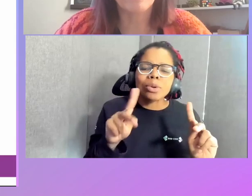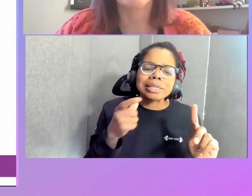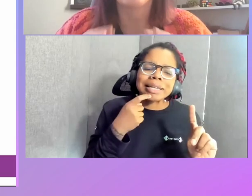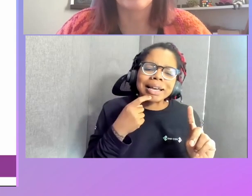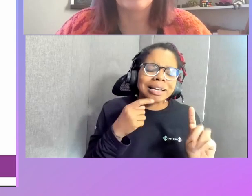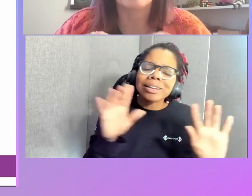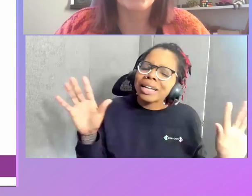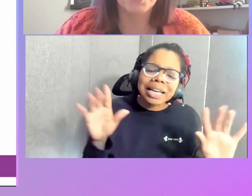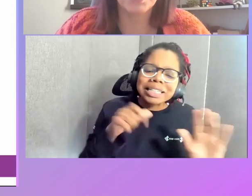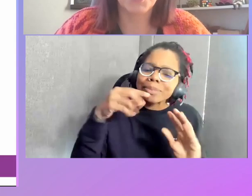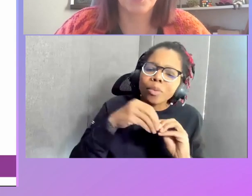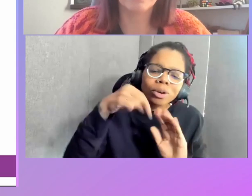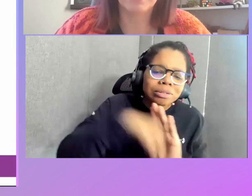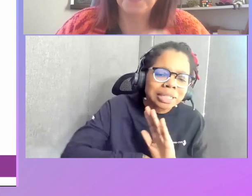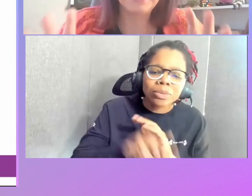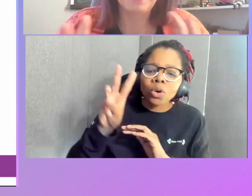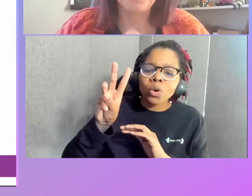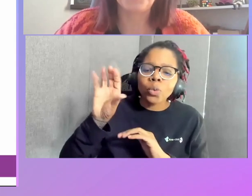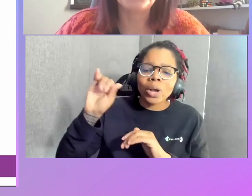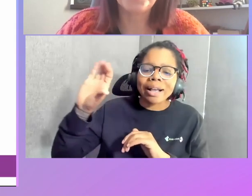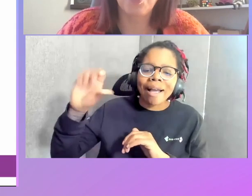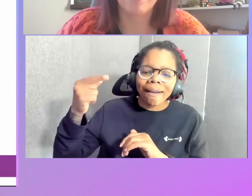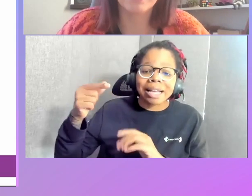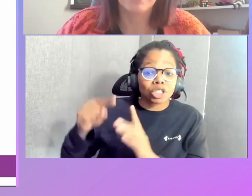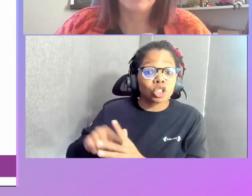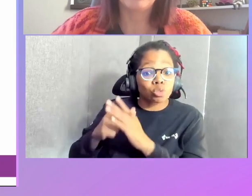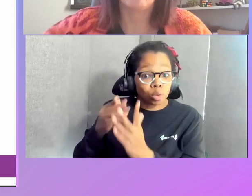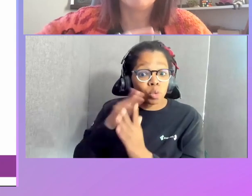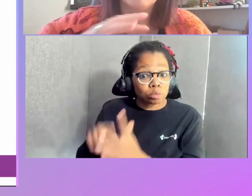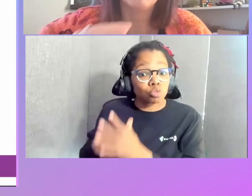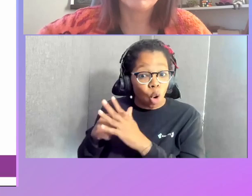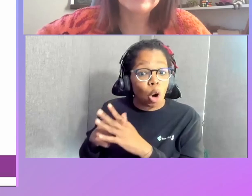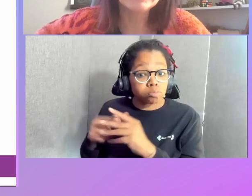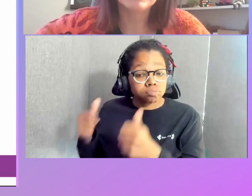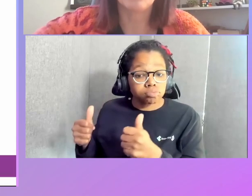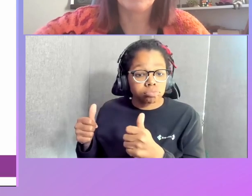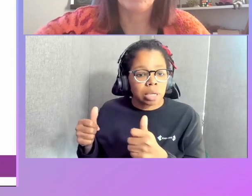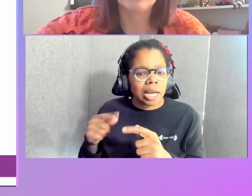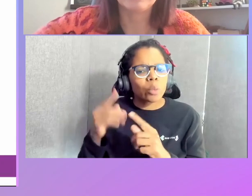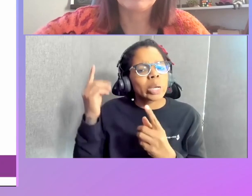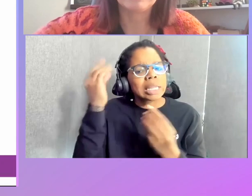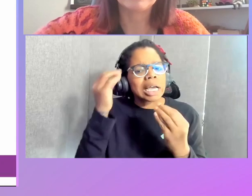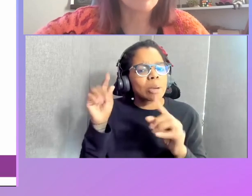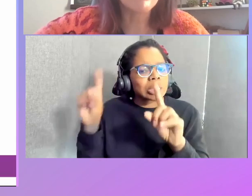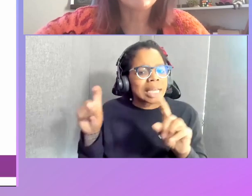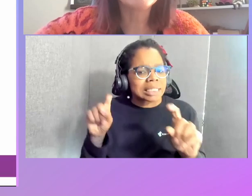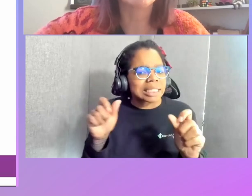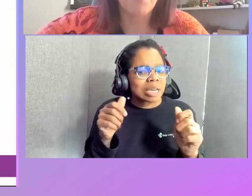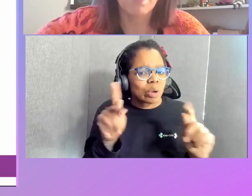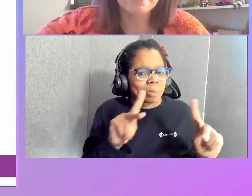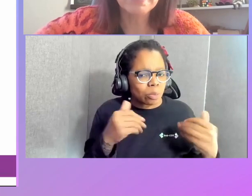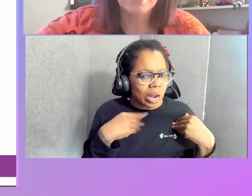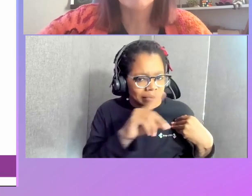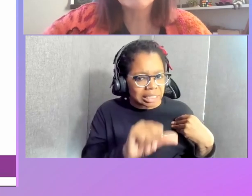more than that, that WCAG is just a start. Like we said, it was a good start. And we think about testing with people with disabilities. And while that